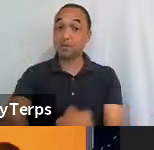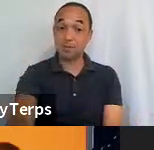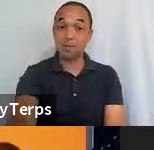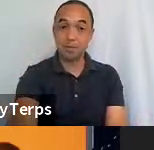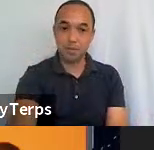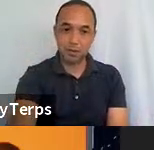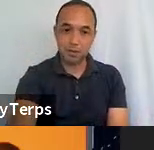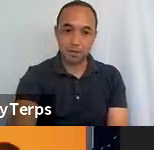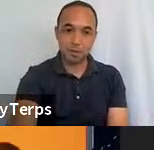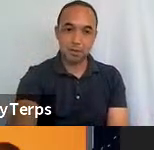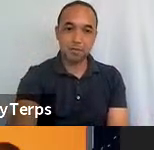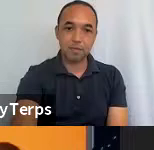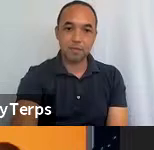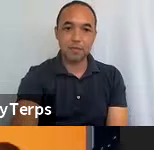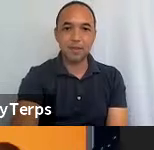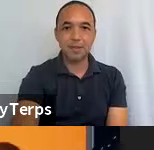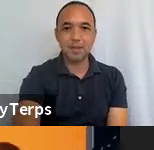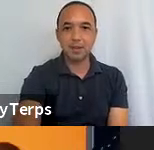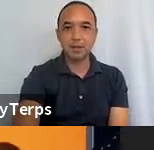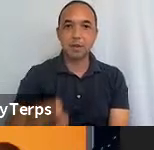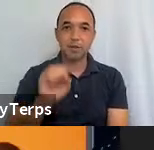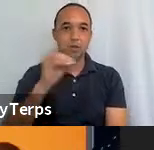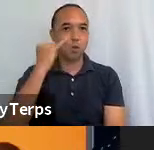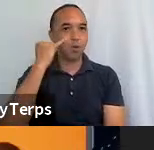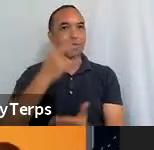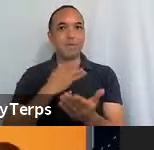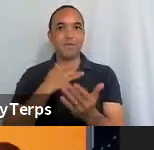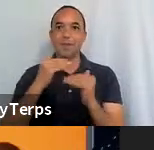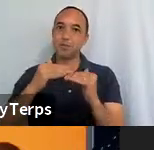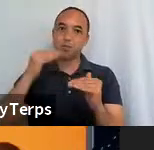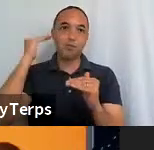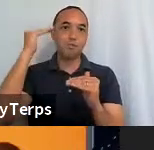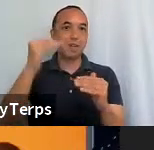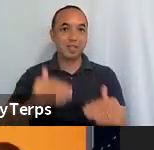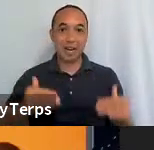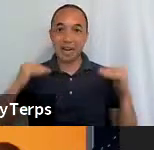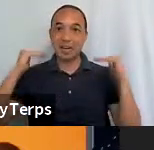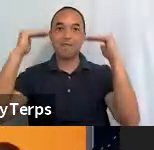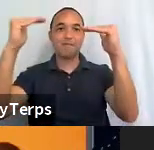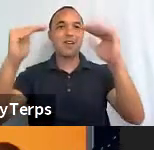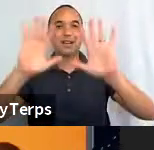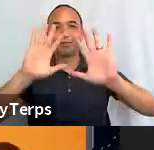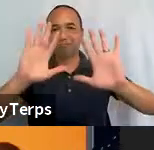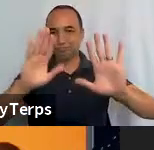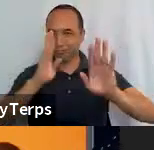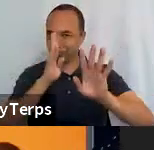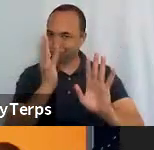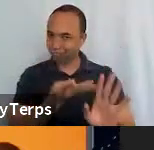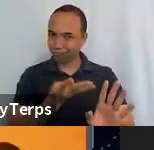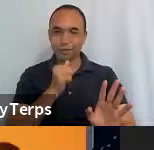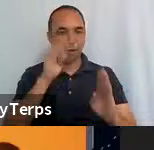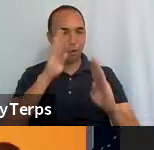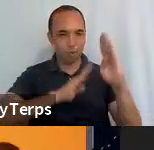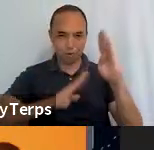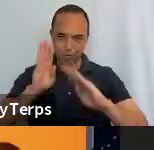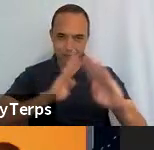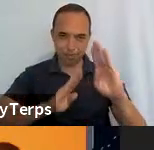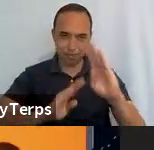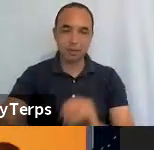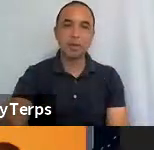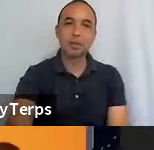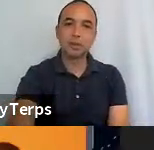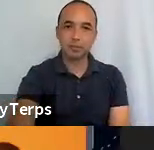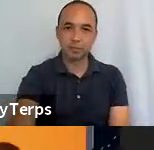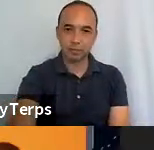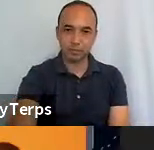is way too advanced for you, then just don't worry about it. I'm going to show you how to